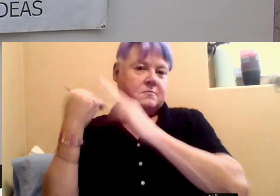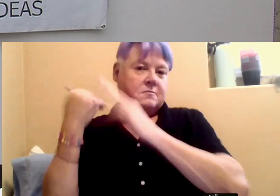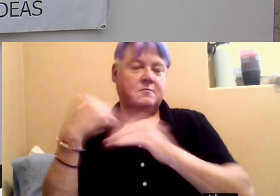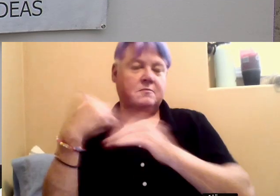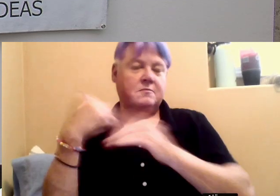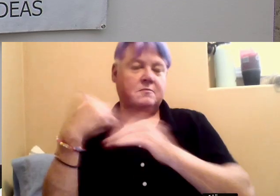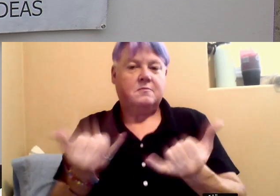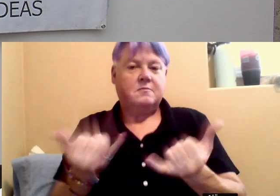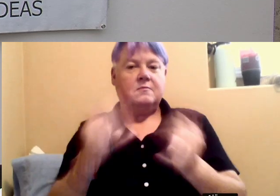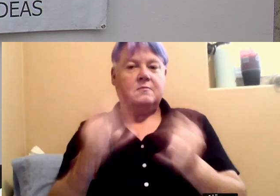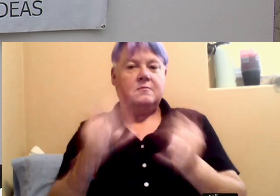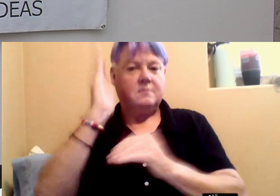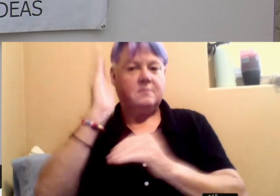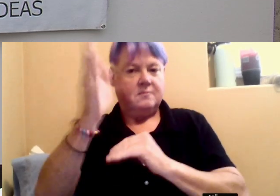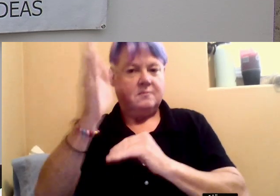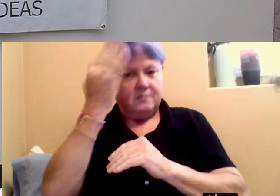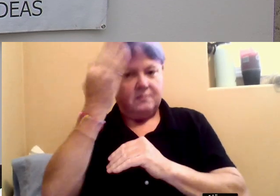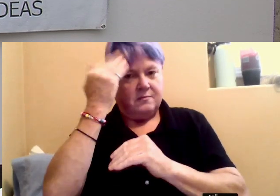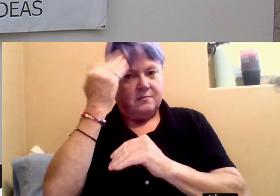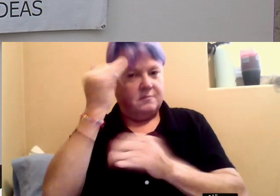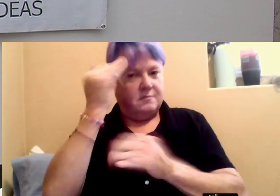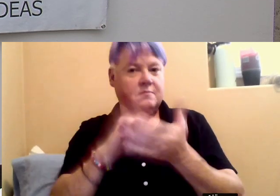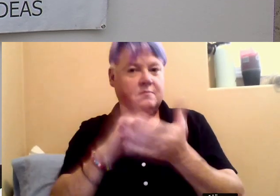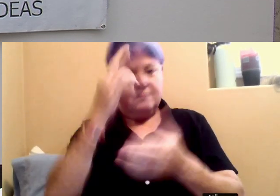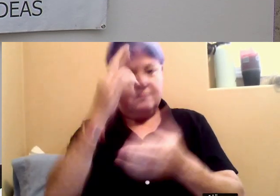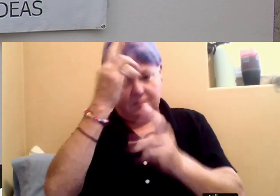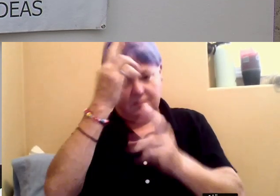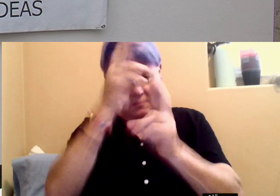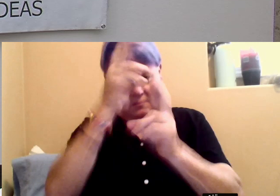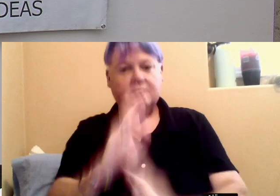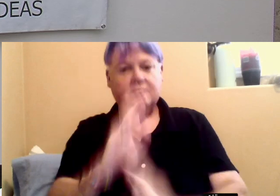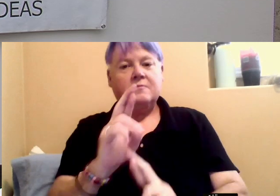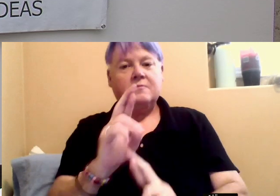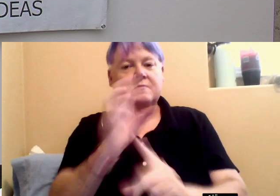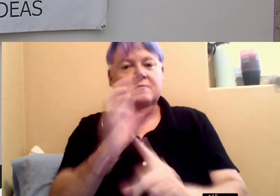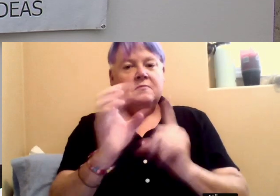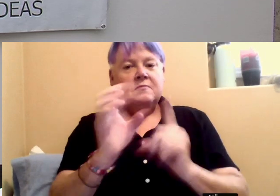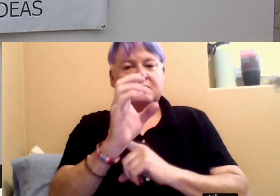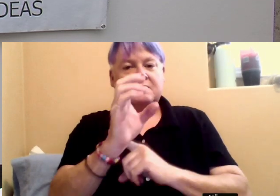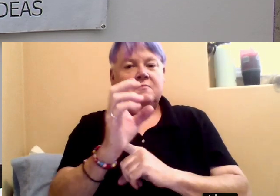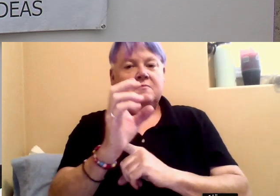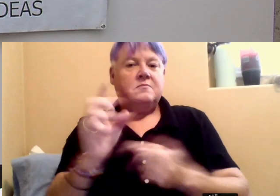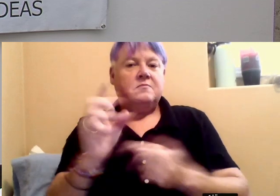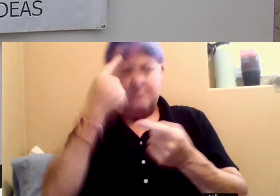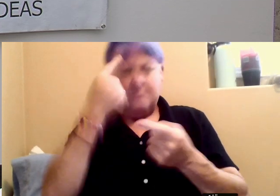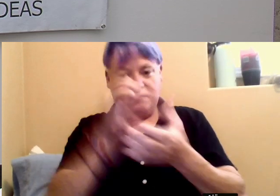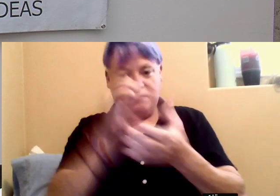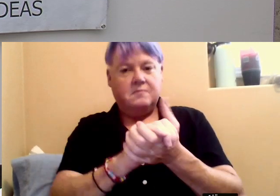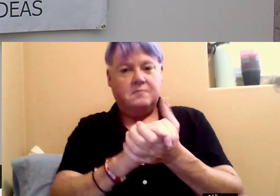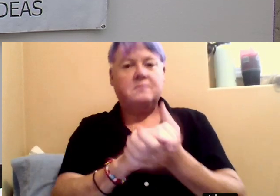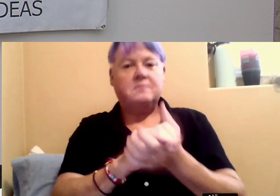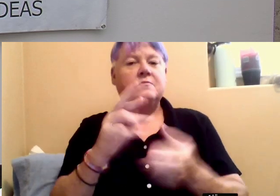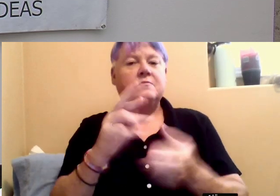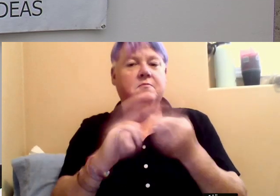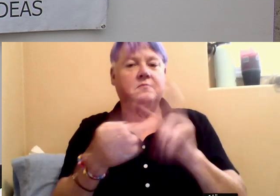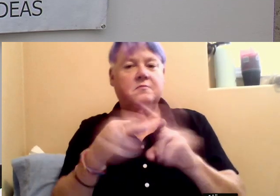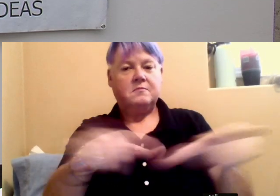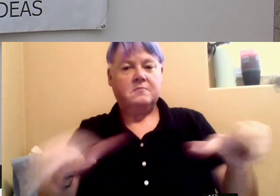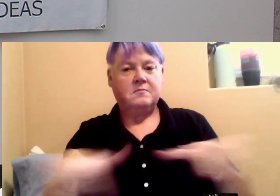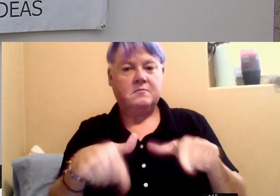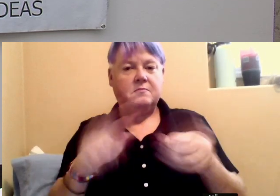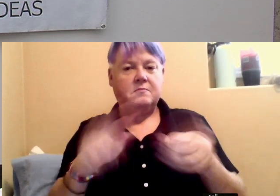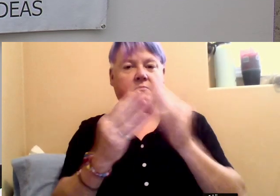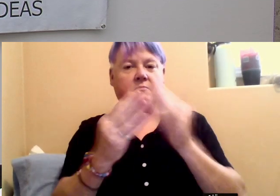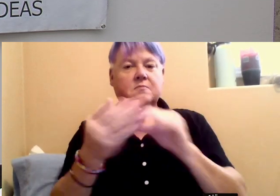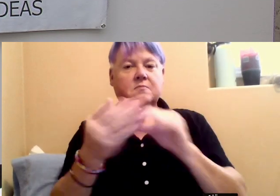while recognizing and respecting their cultural heritage, beliefs, and relationship to the land. The city of Lethbridge is also home to the Métis Nation